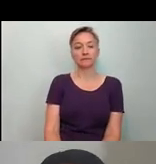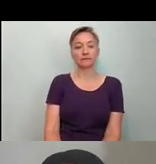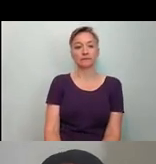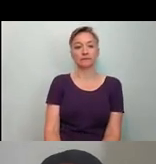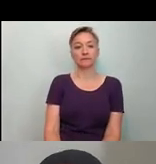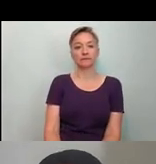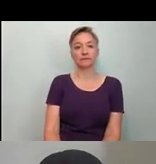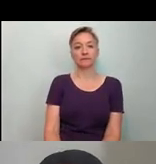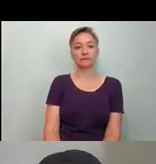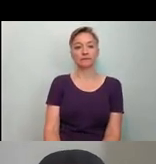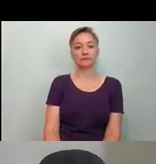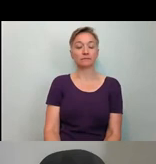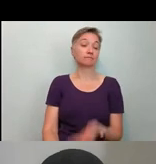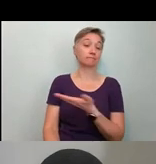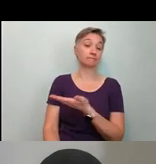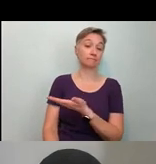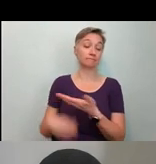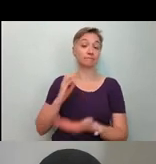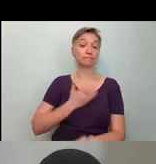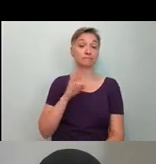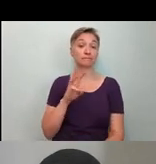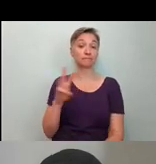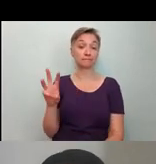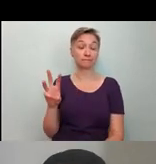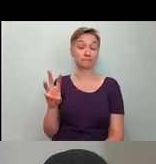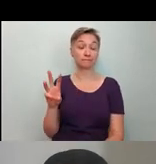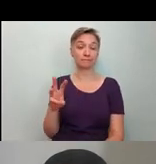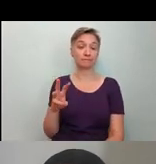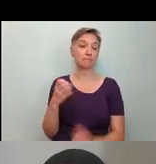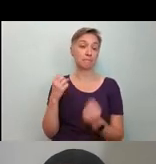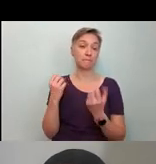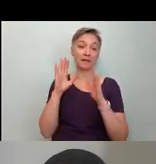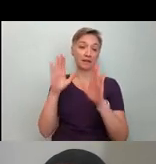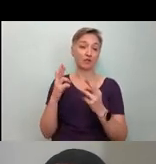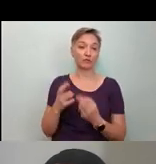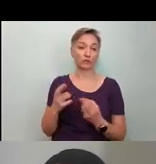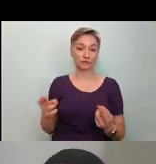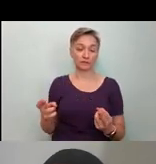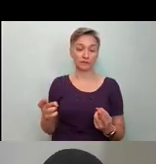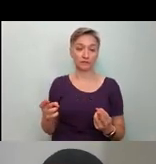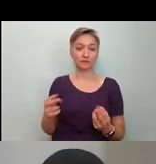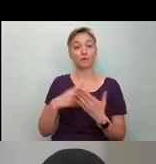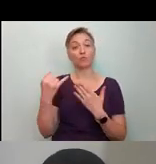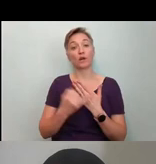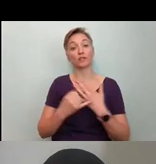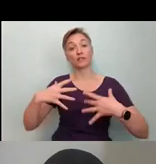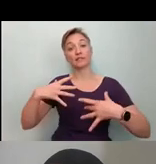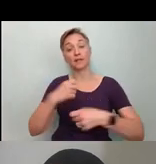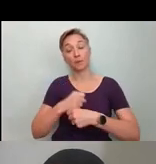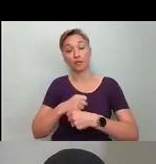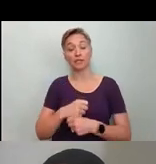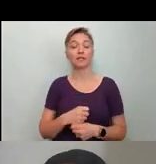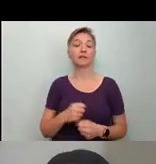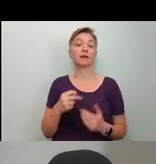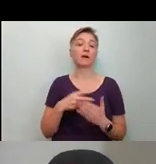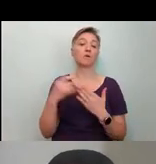You can also check out the website. A lot of great resources are on there. We have a project summary there. We have more information about the project